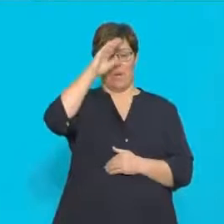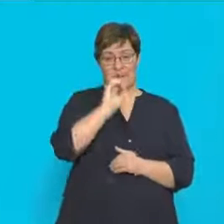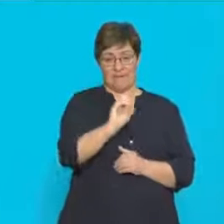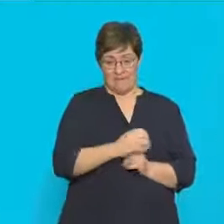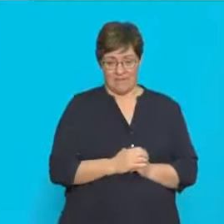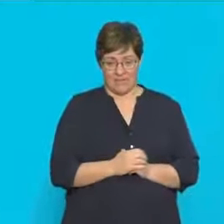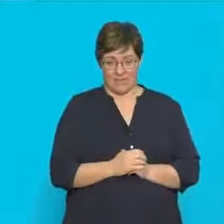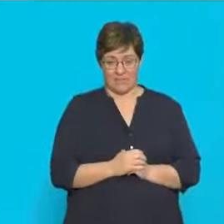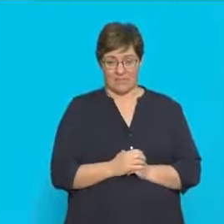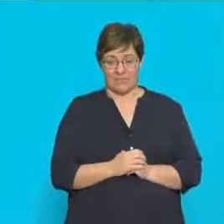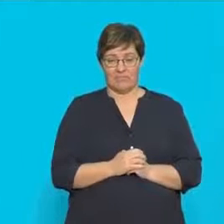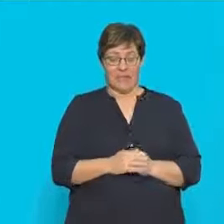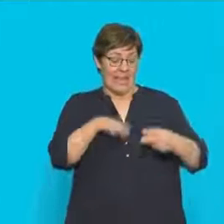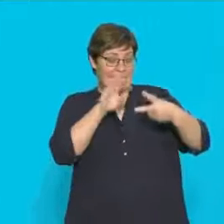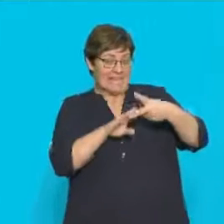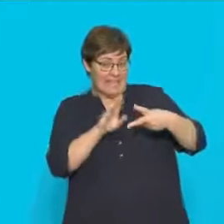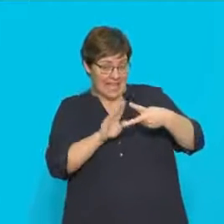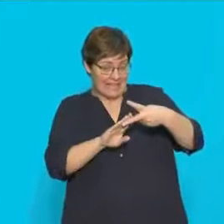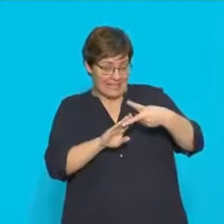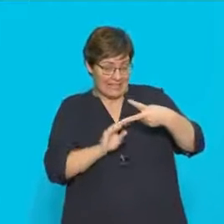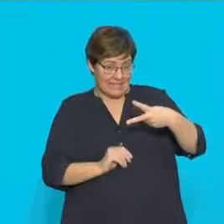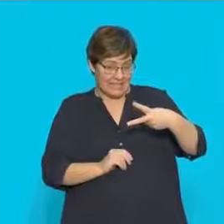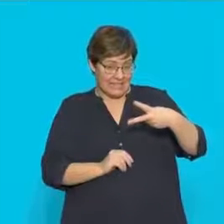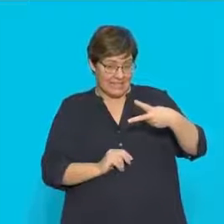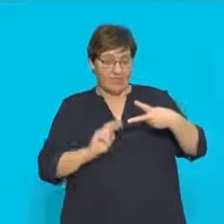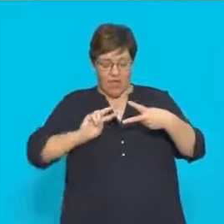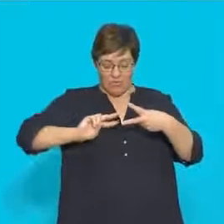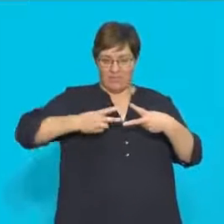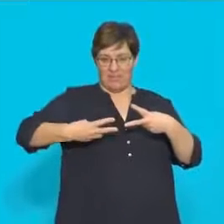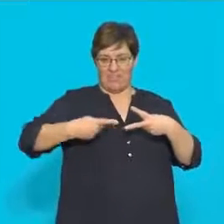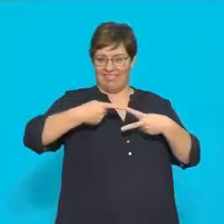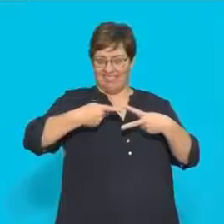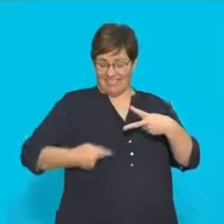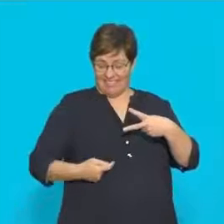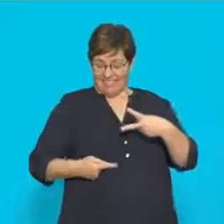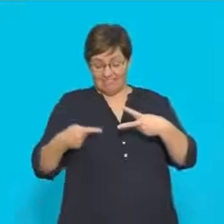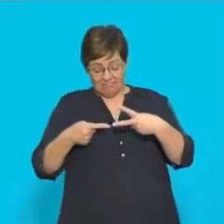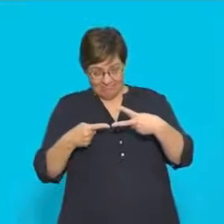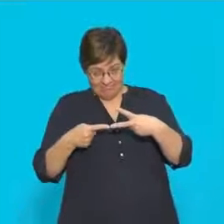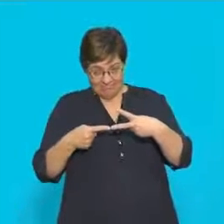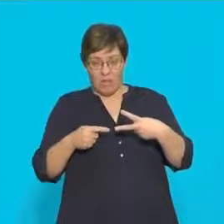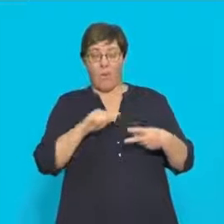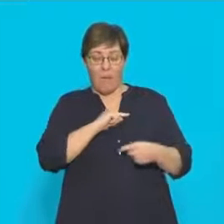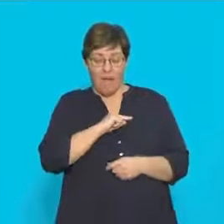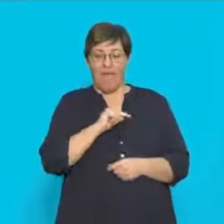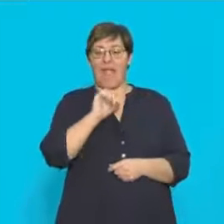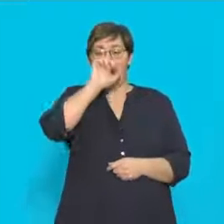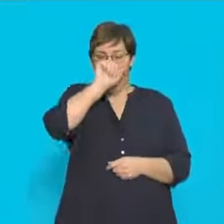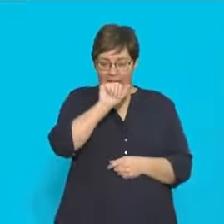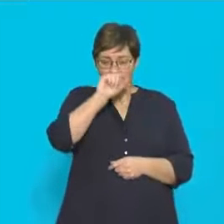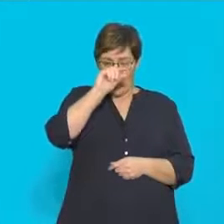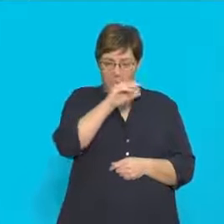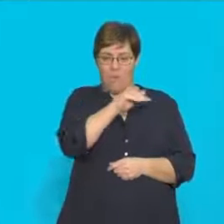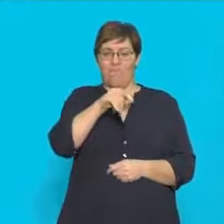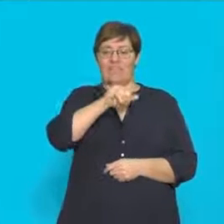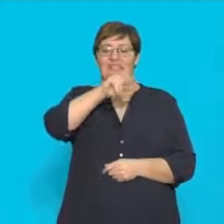numerator. The second version of the sine rule we have is little a